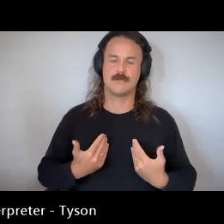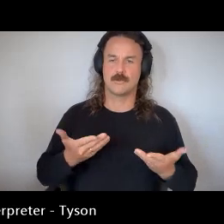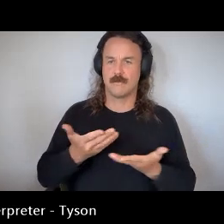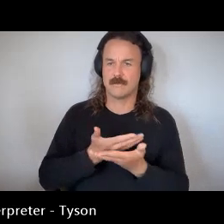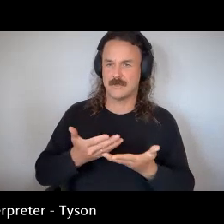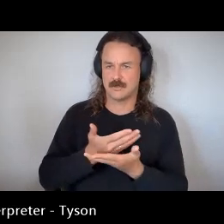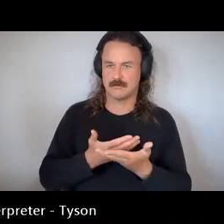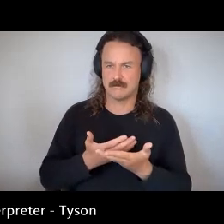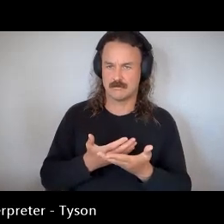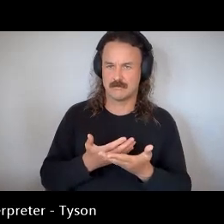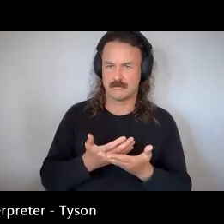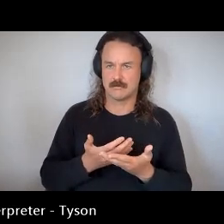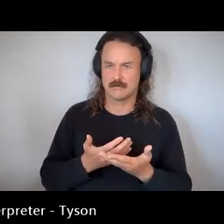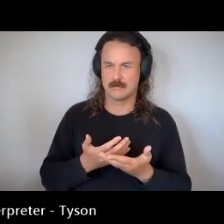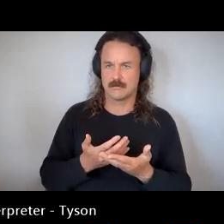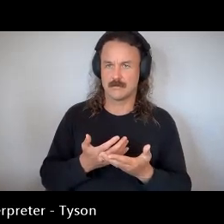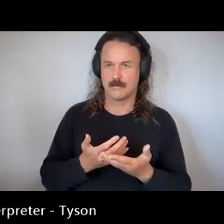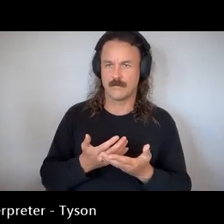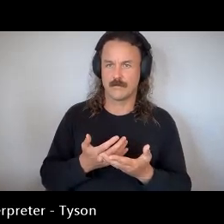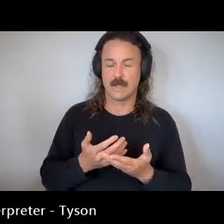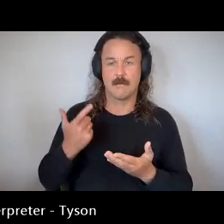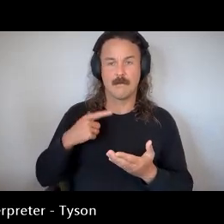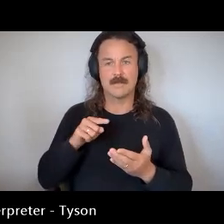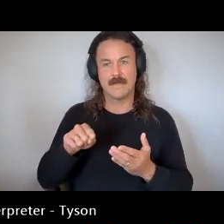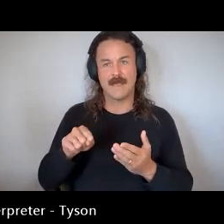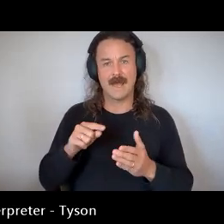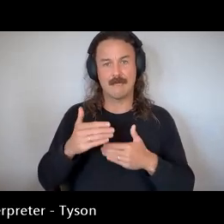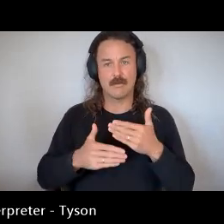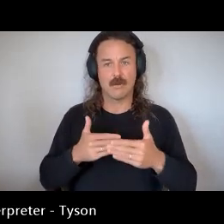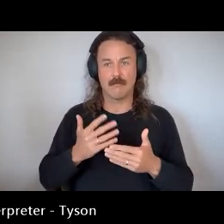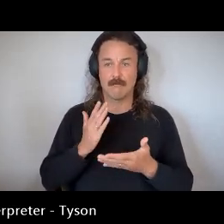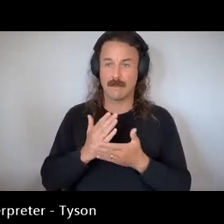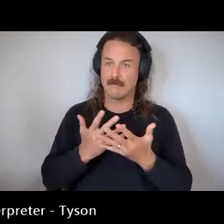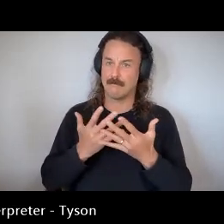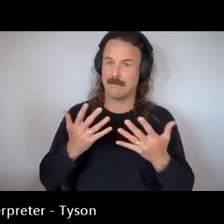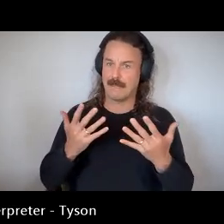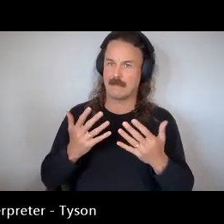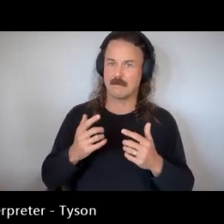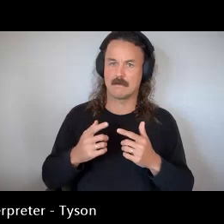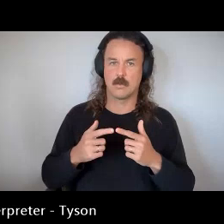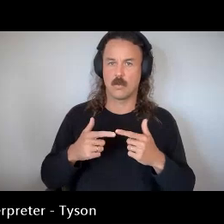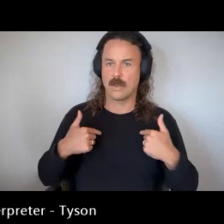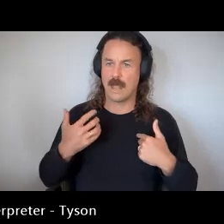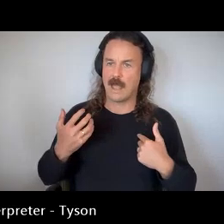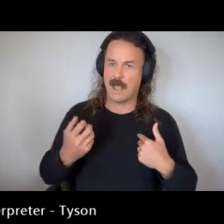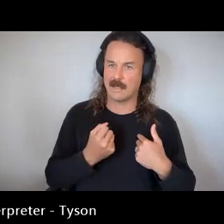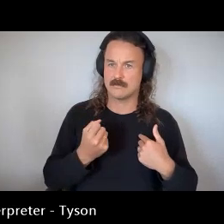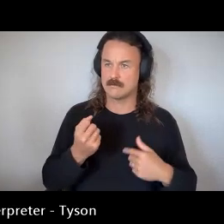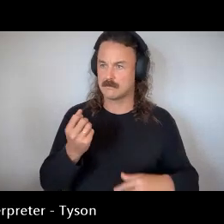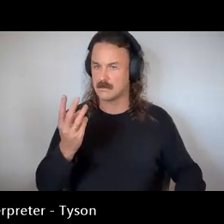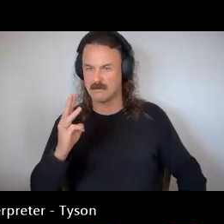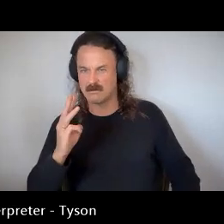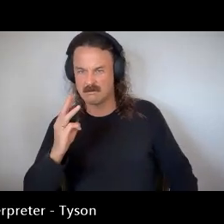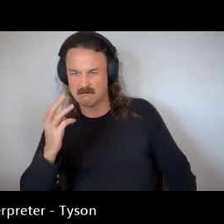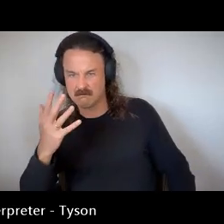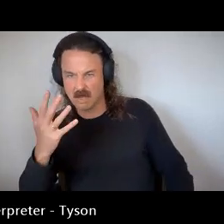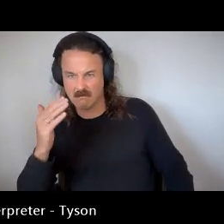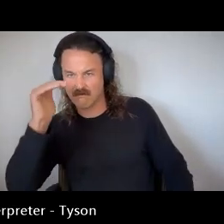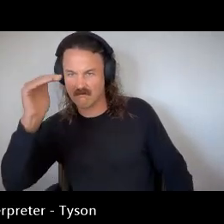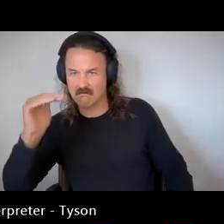development, because it was a huge process of working with existing items and instruments and